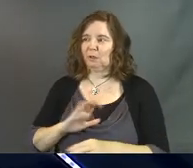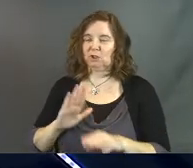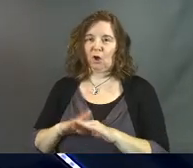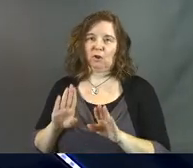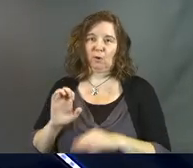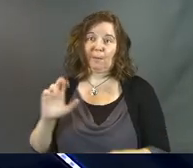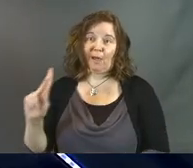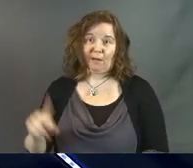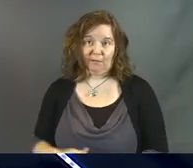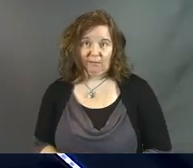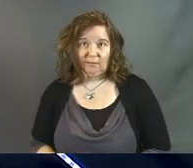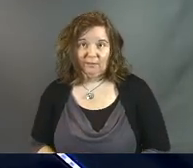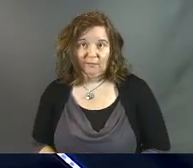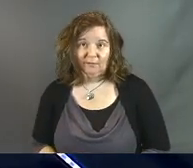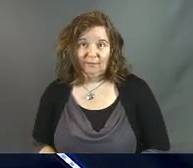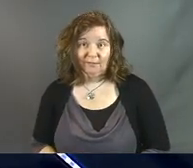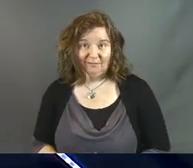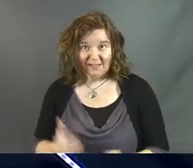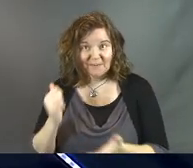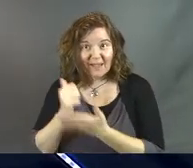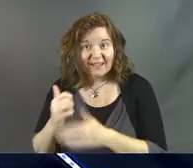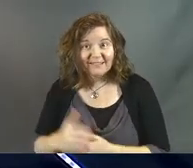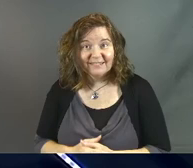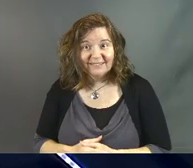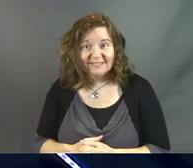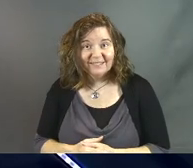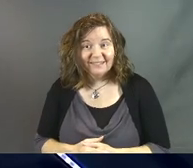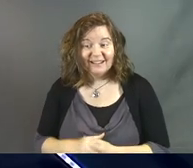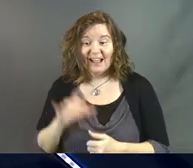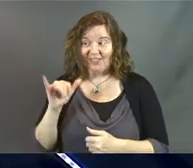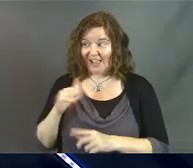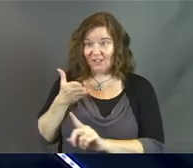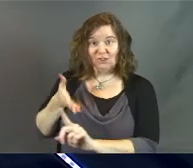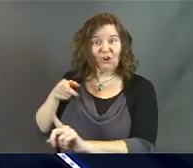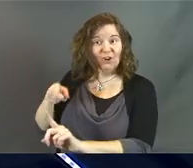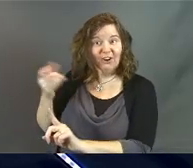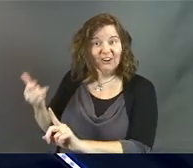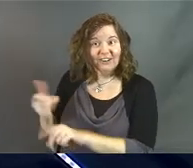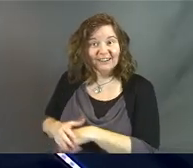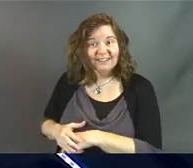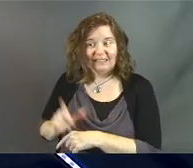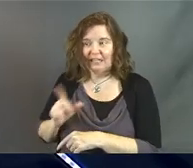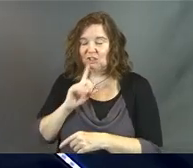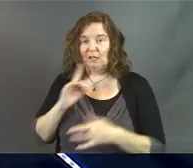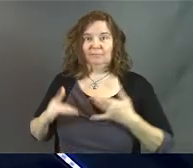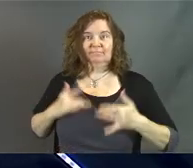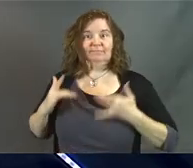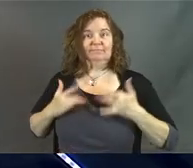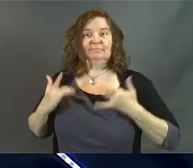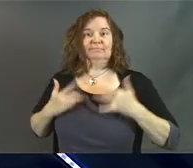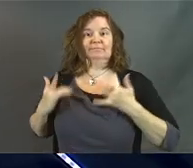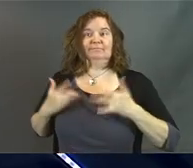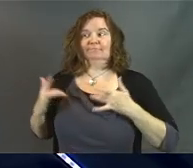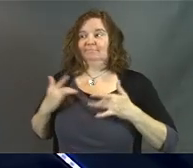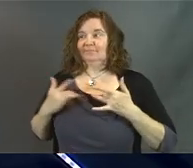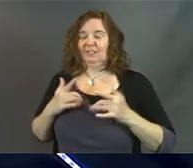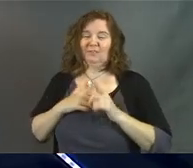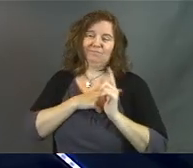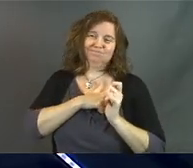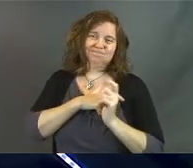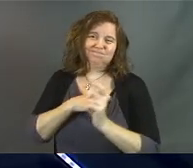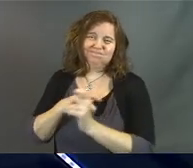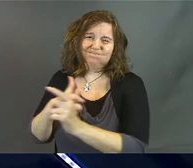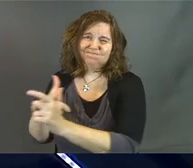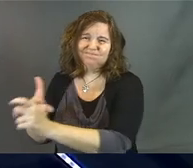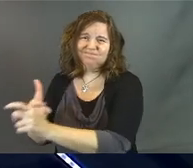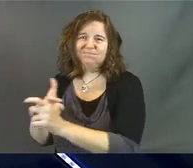on your block. Yeah. Amen? That's her. Like, she is so pumped. She runs